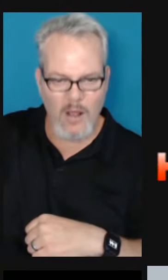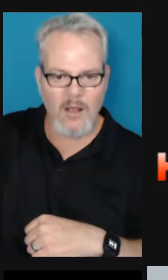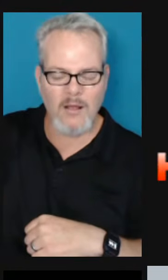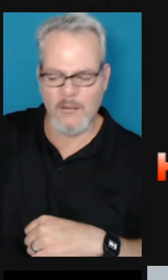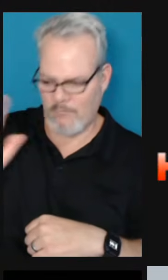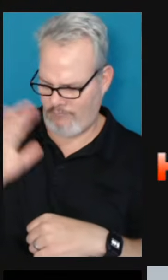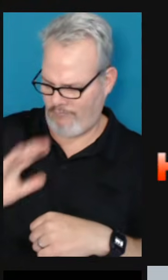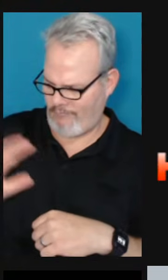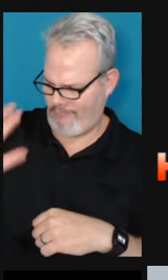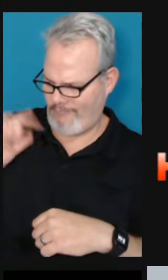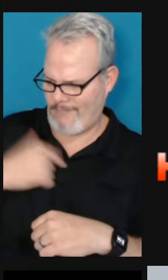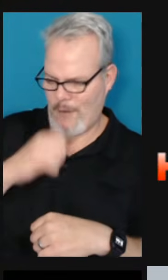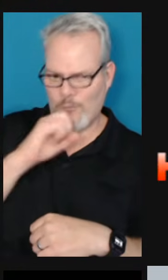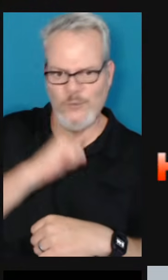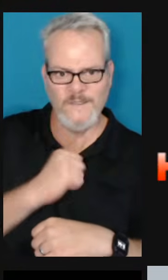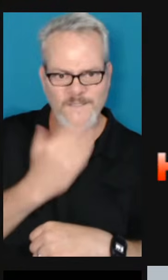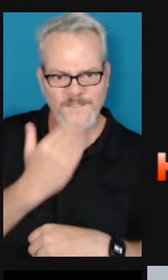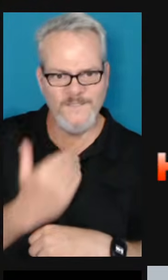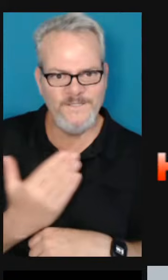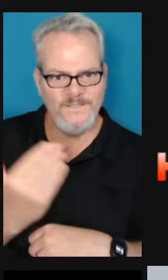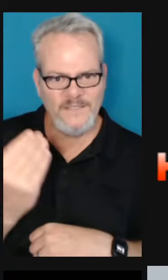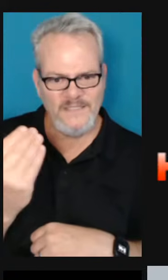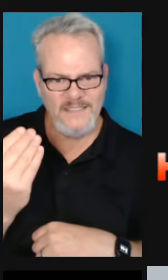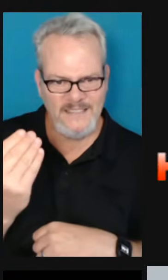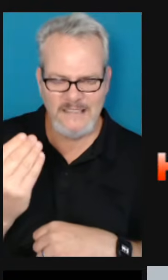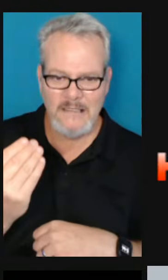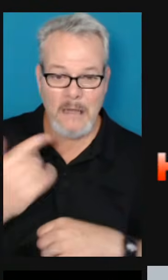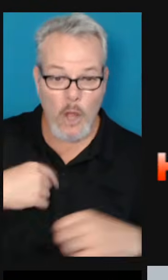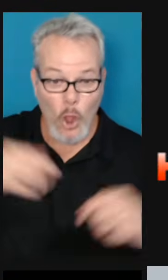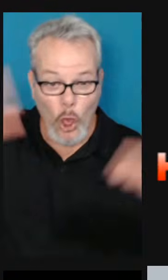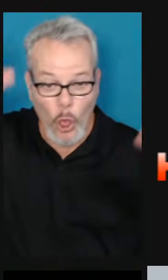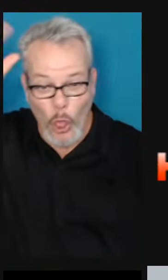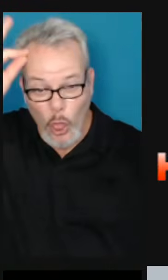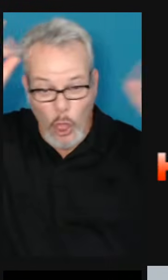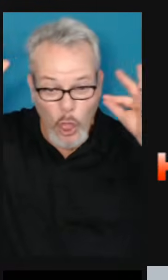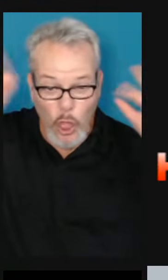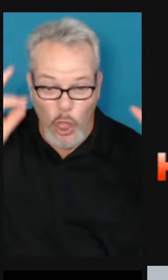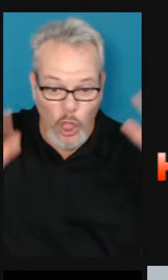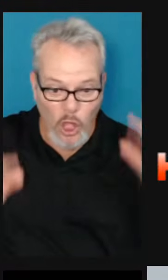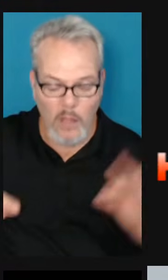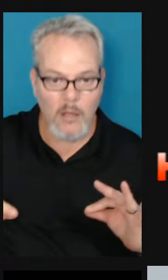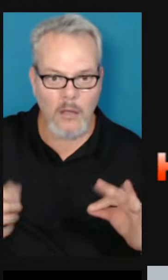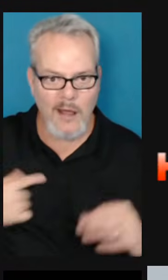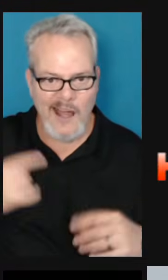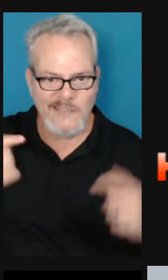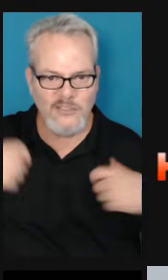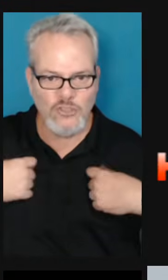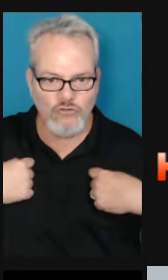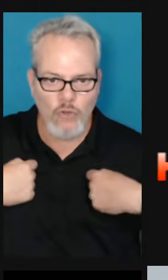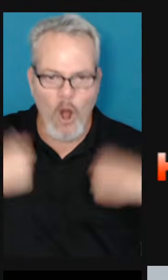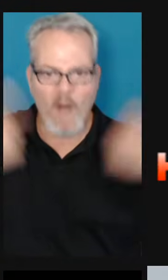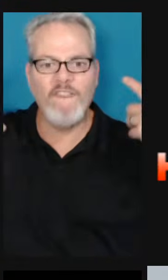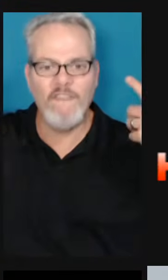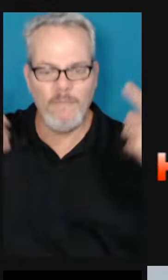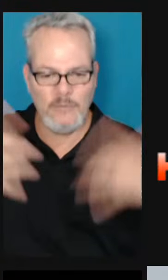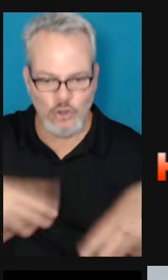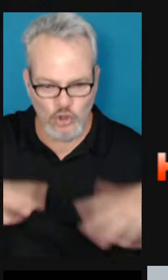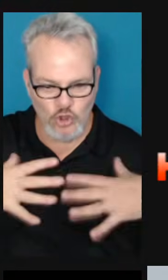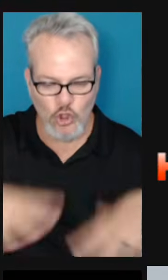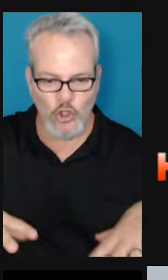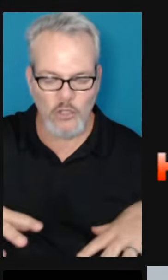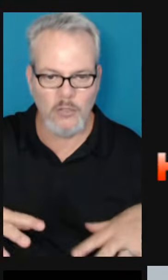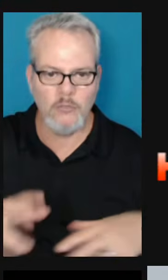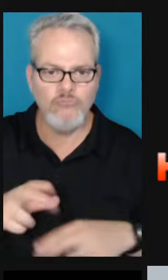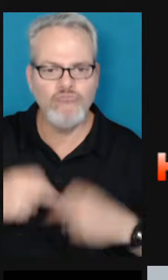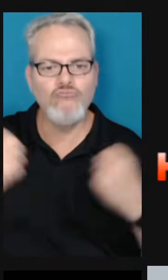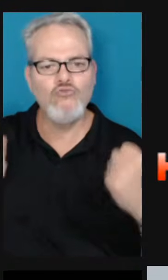15 or something like that, when I got caught under Pele's hair, I had to take my shirt off and just drive without my shirt on because it was just way